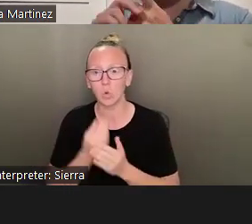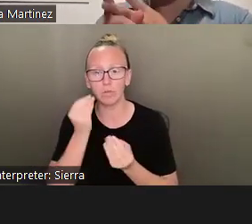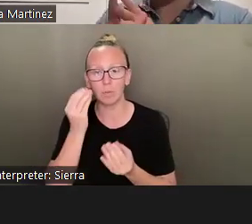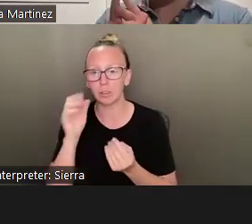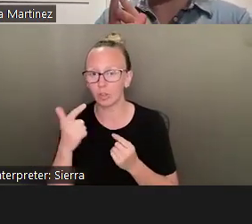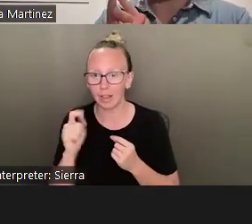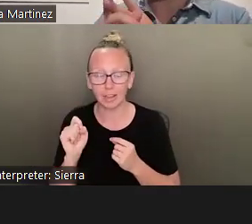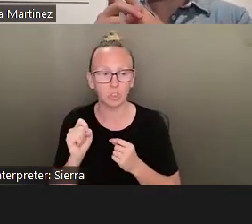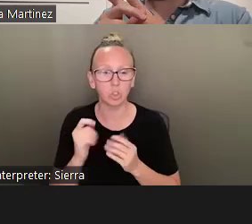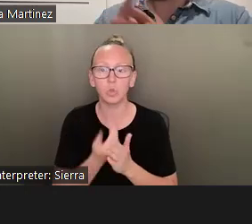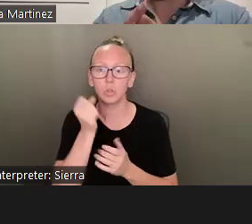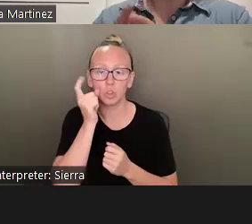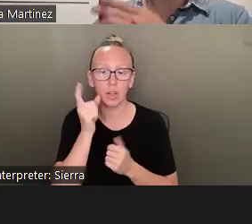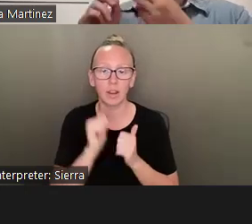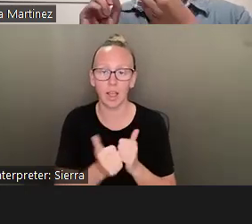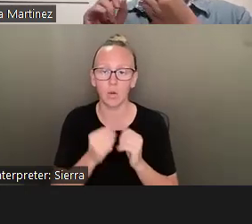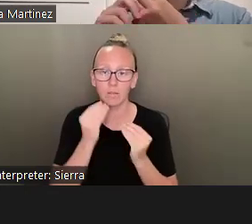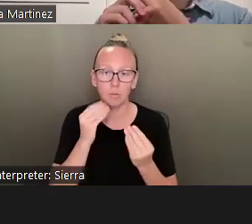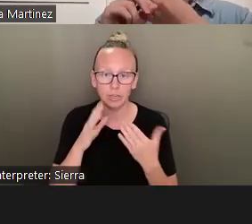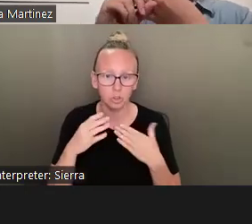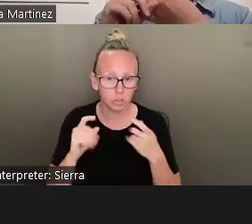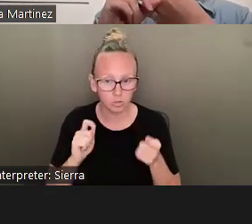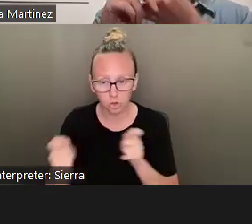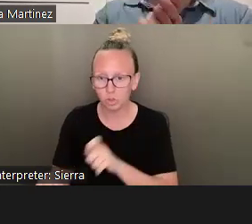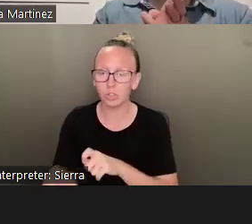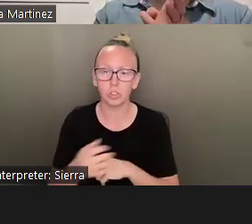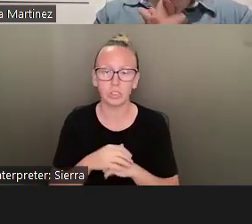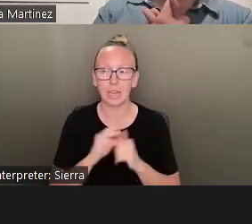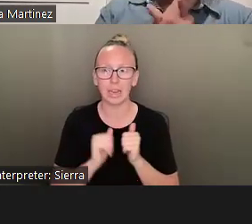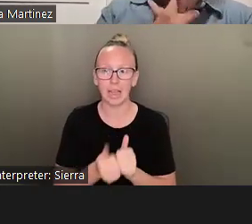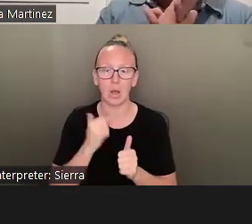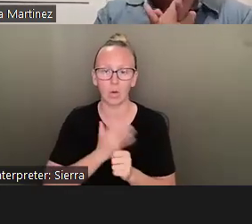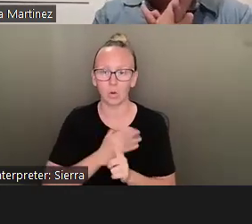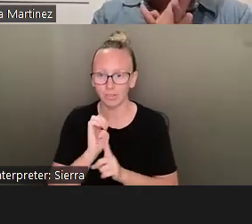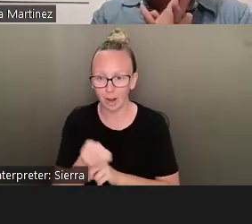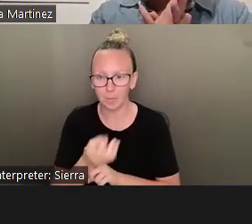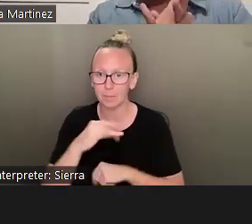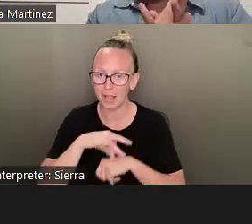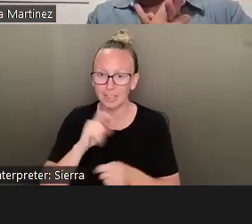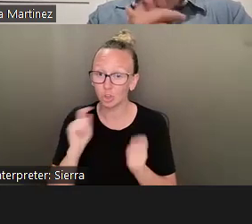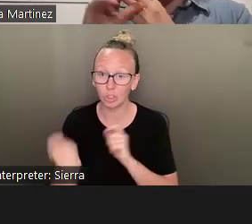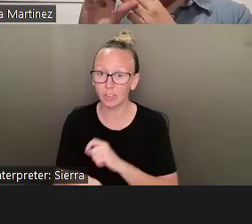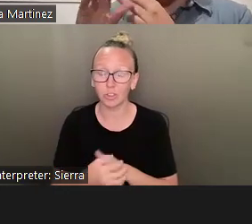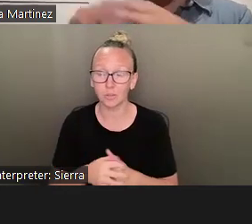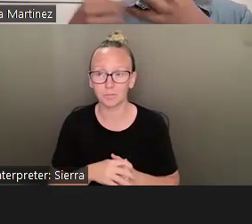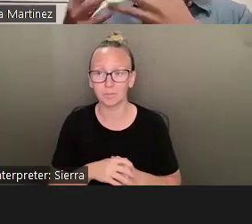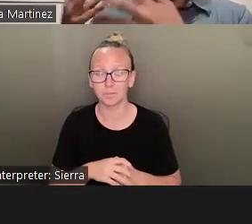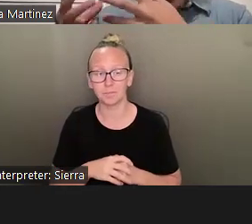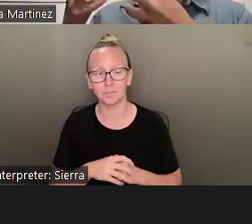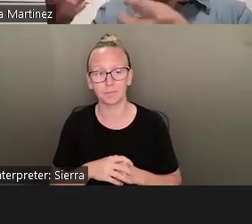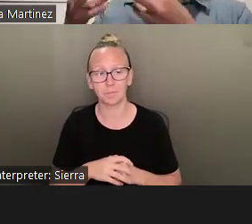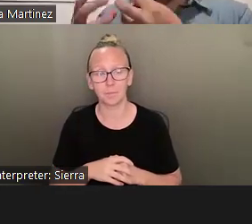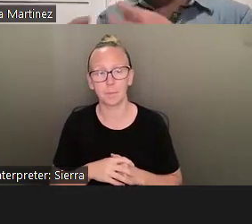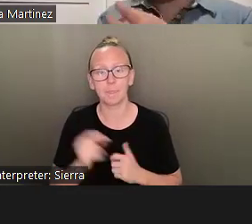understanding of how information moves and of how our environment and our planet is changing. Like those things